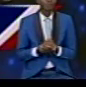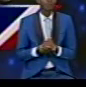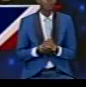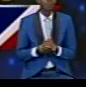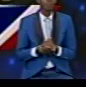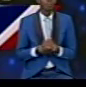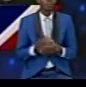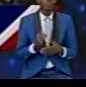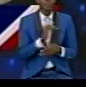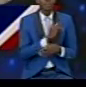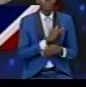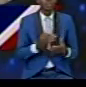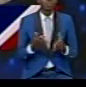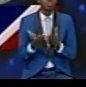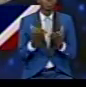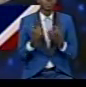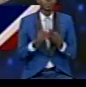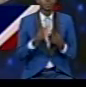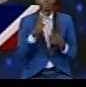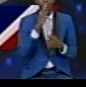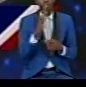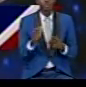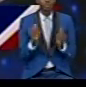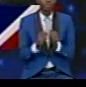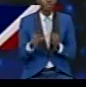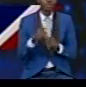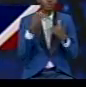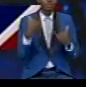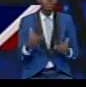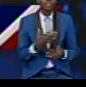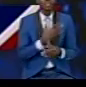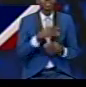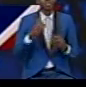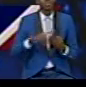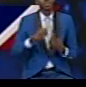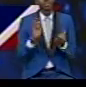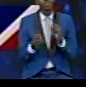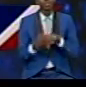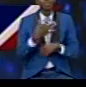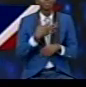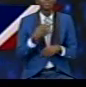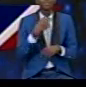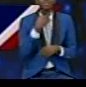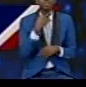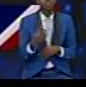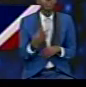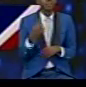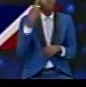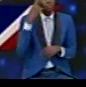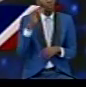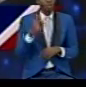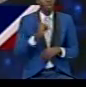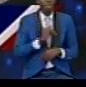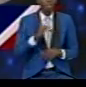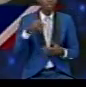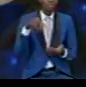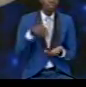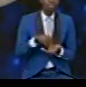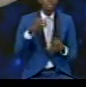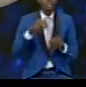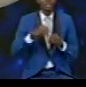present with you now, and to change my voice, for I stand in